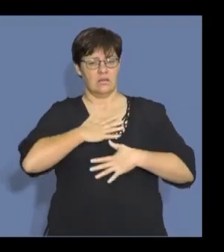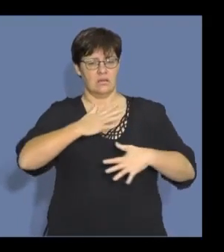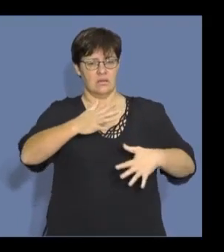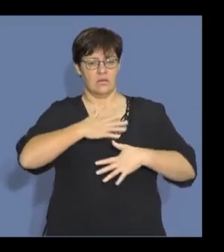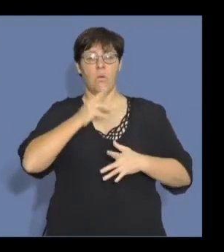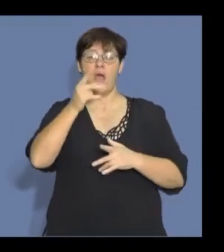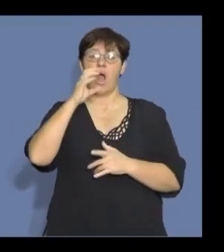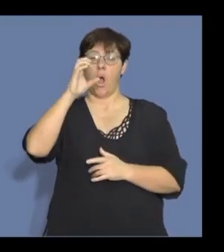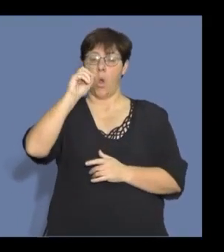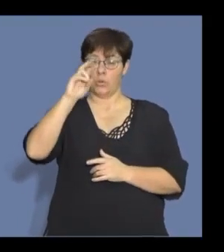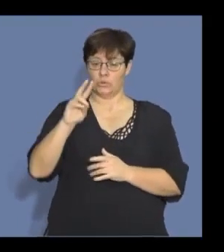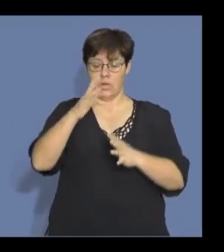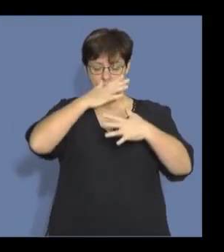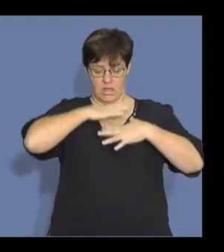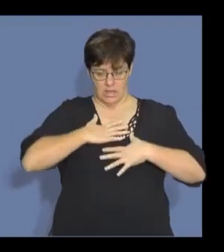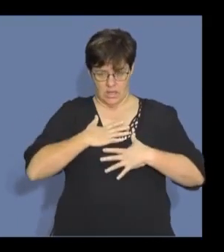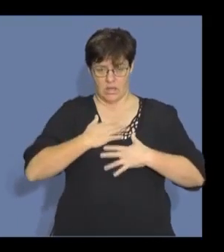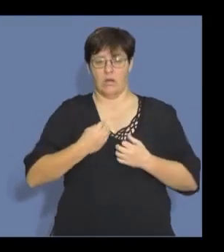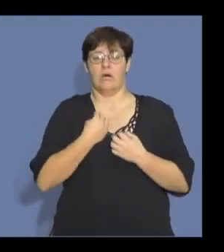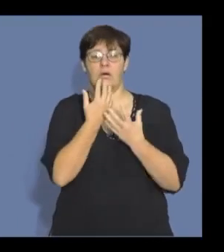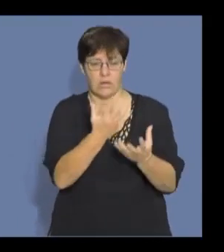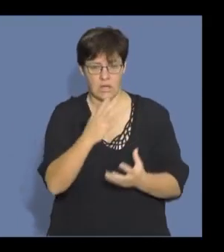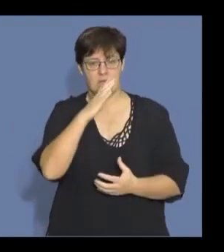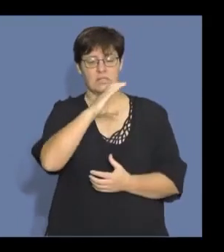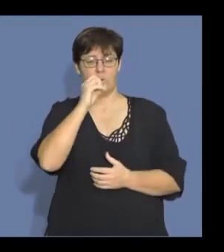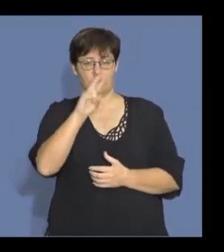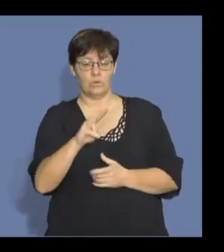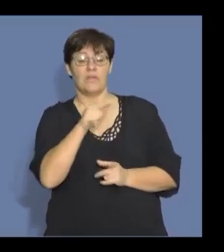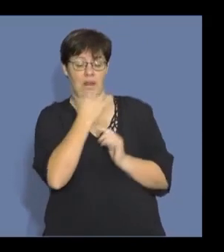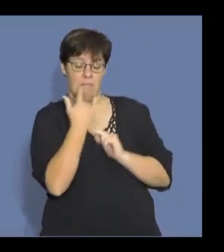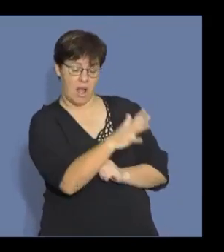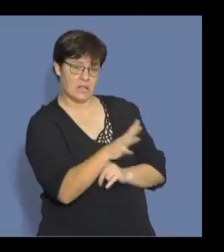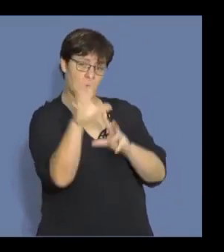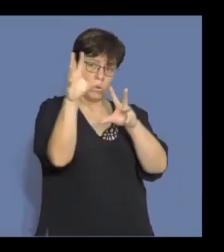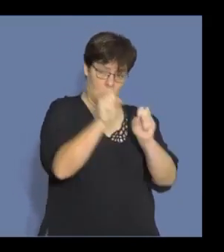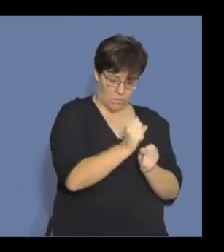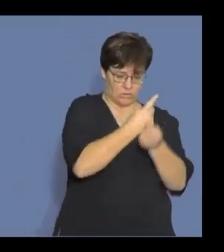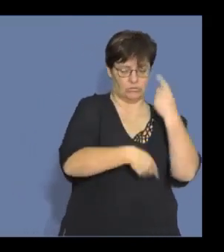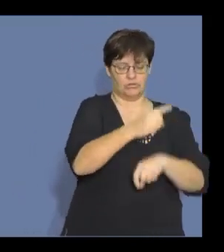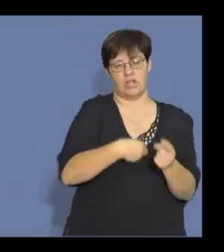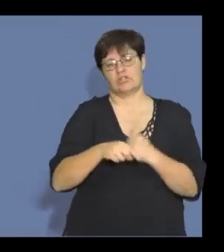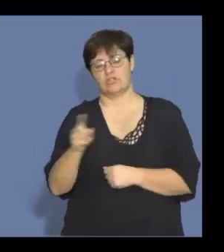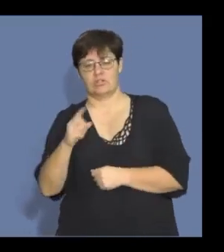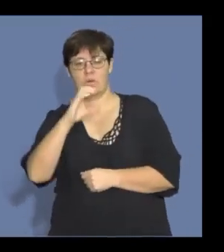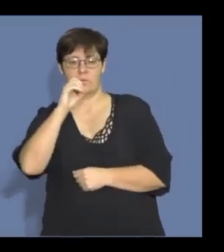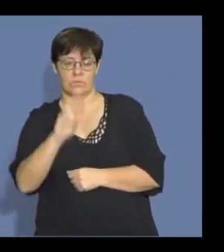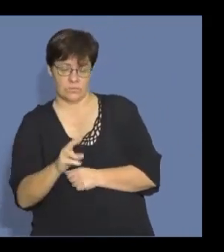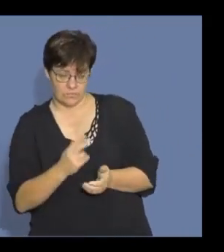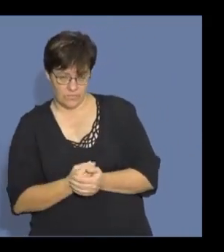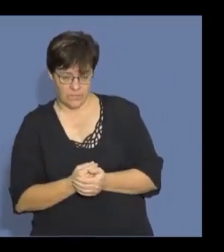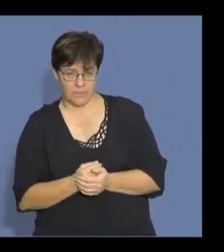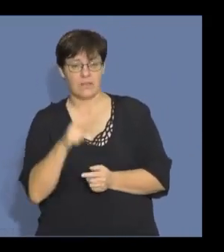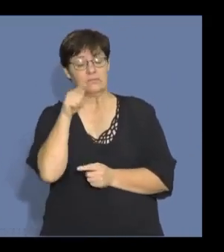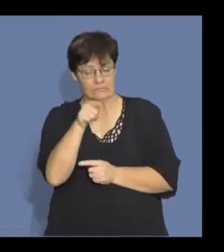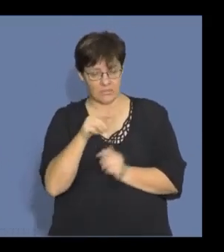by green plants through a process called photosynthesis. We also know that the water cycle is an important part of